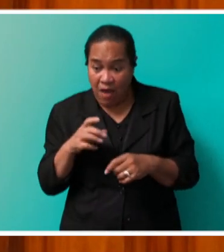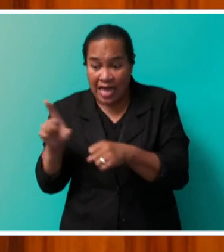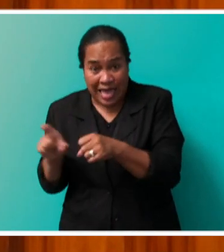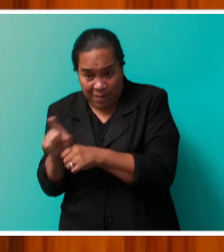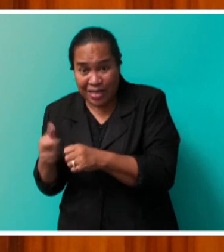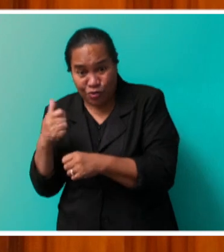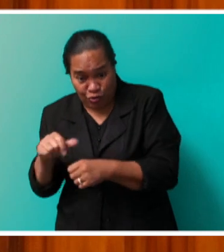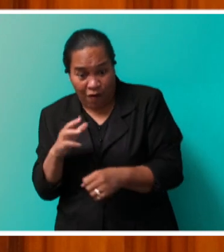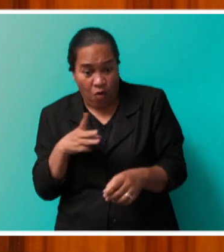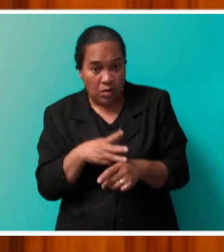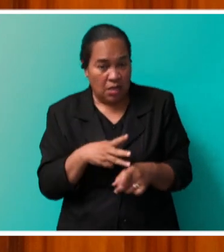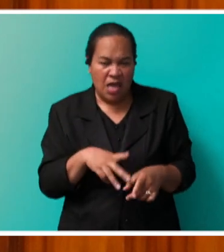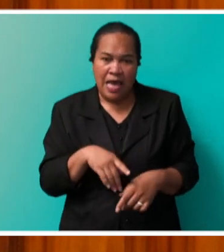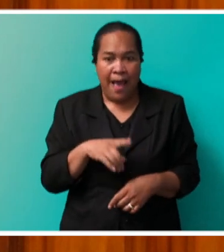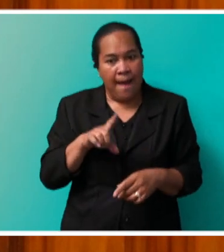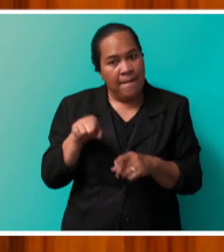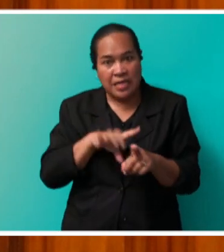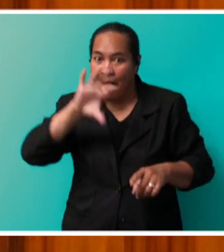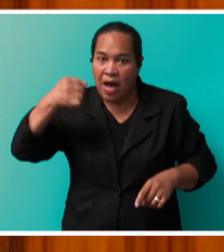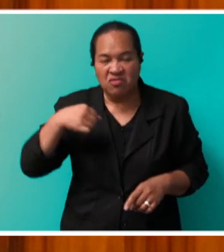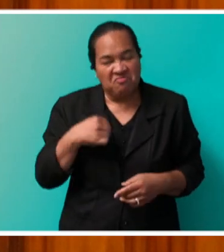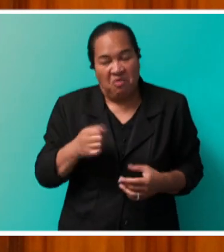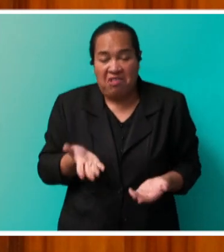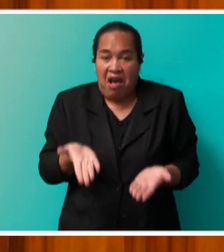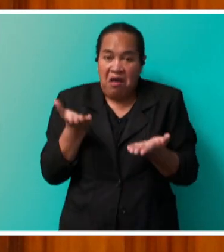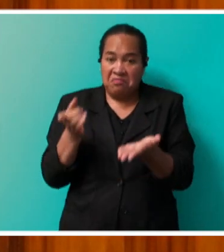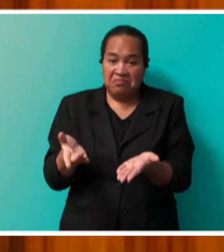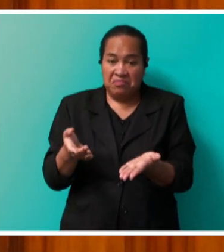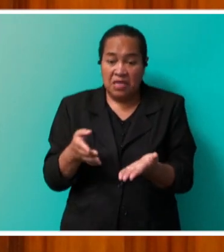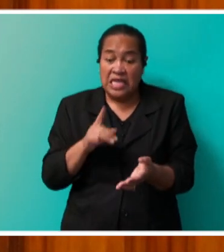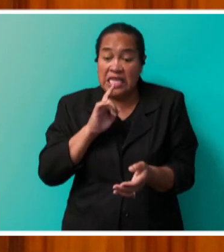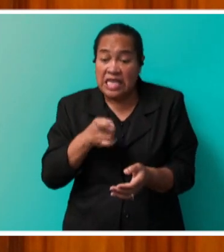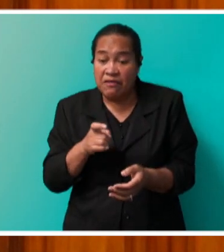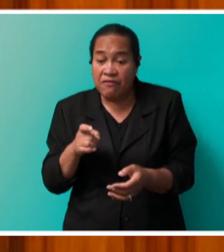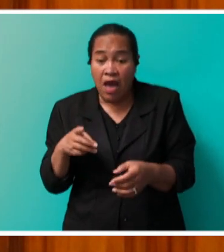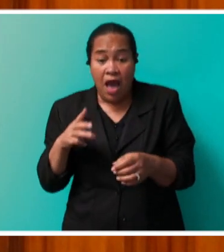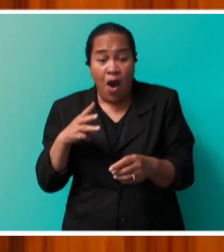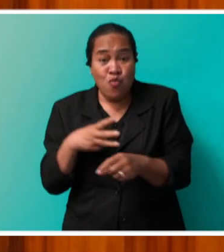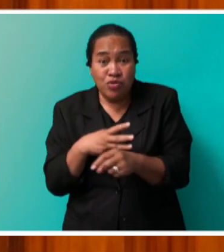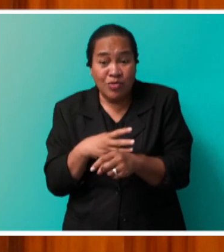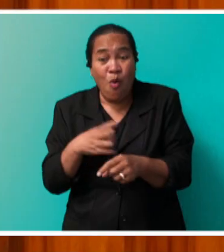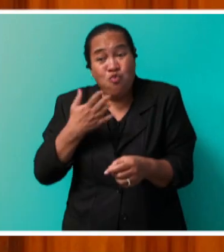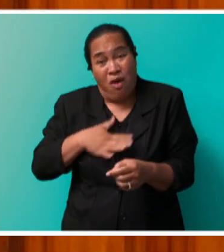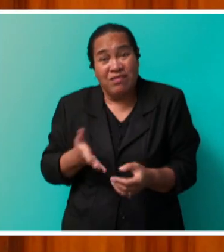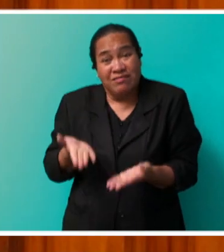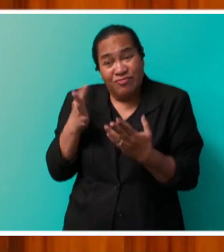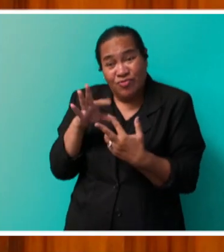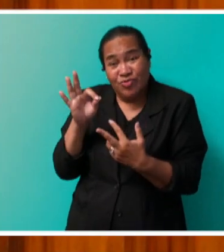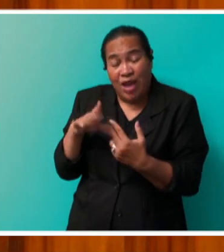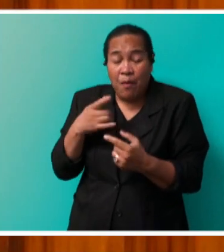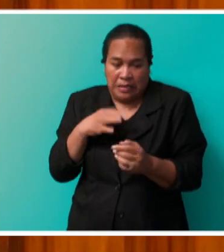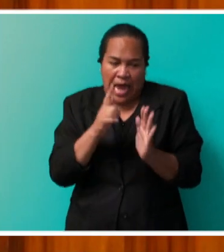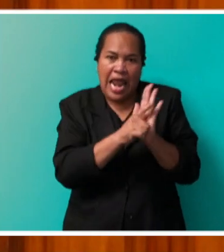chemicals is not compulsory. It is only when a timber processor elects to undertake timber treatment that the current